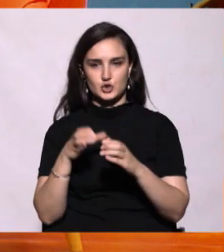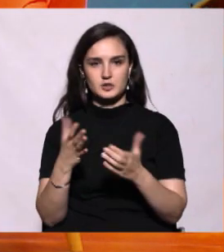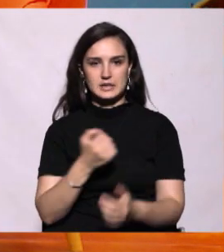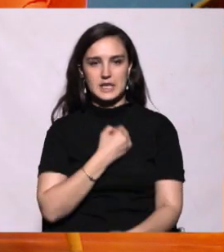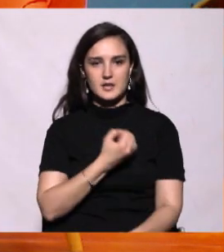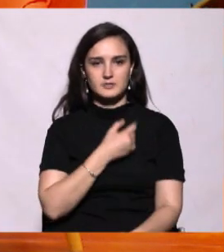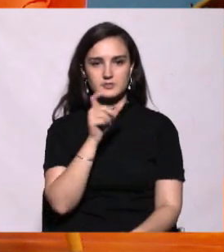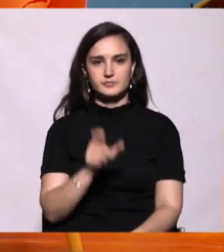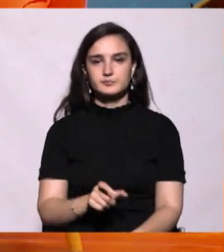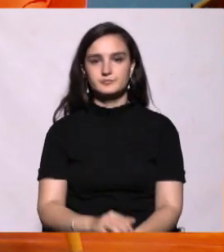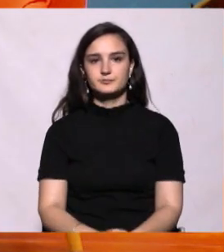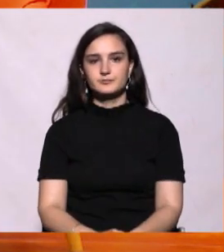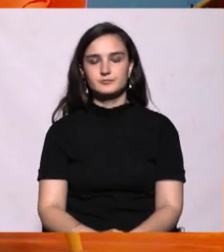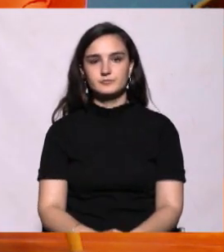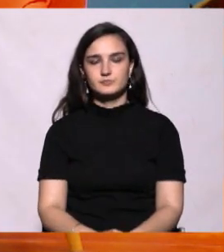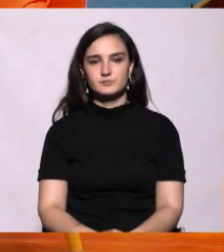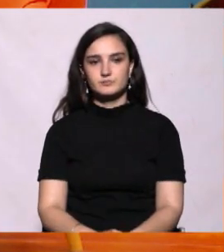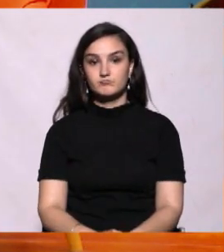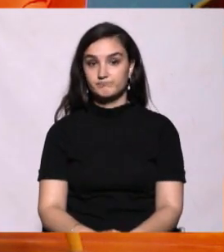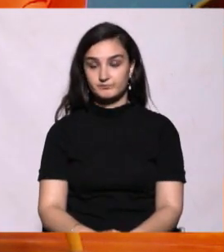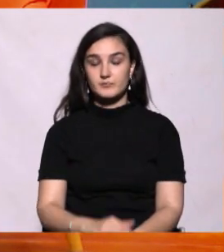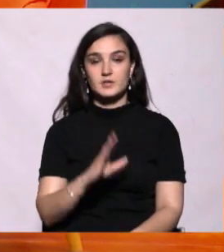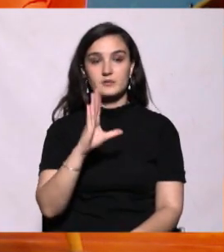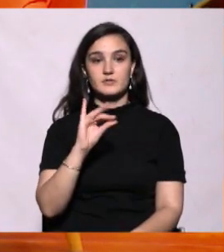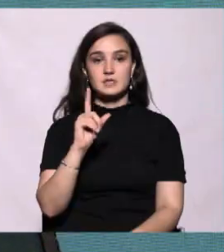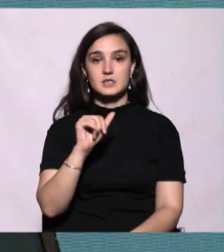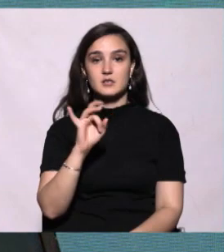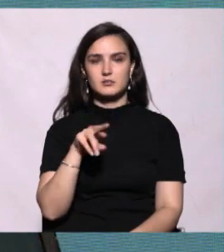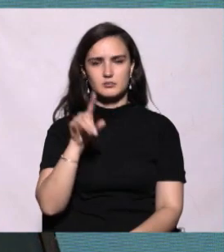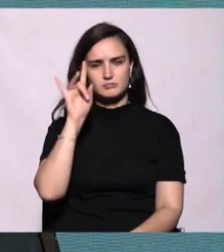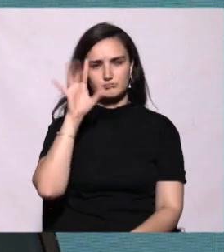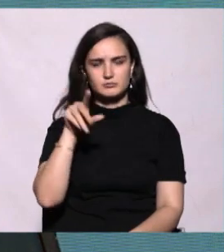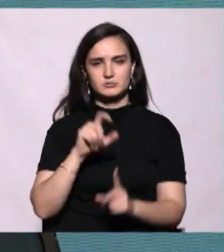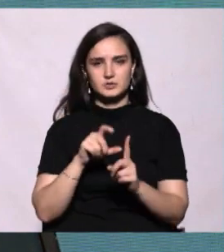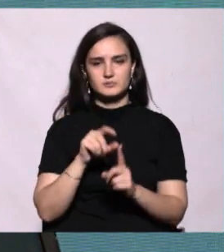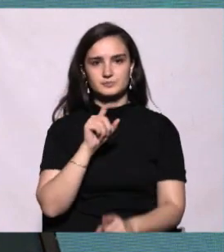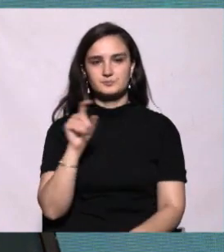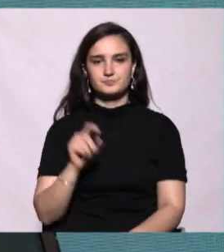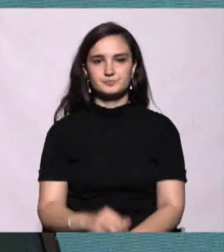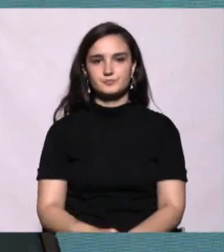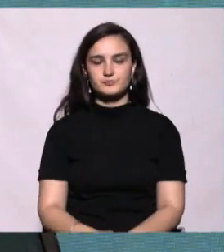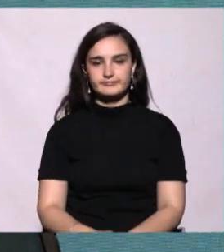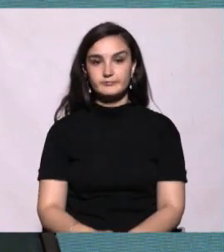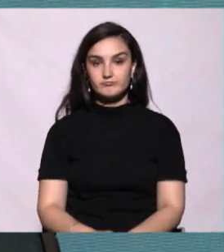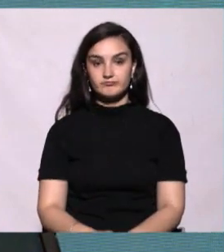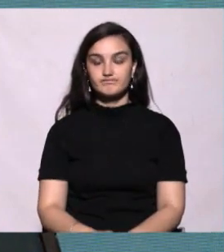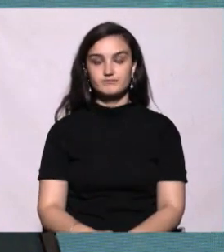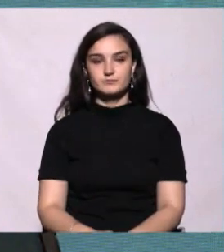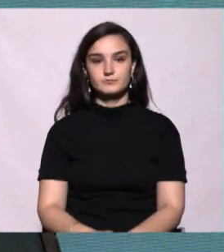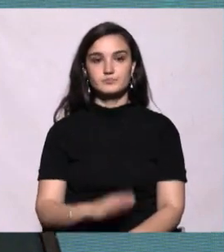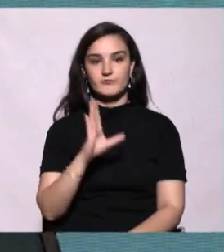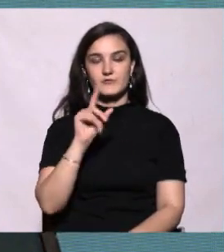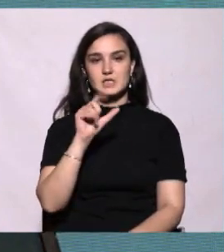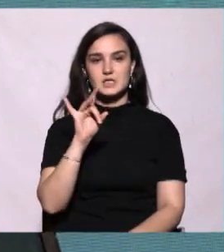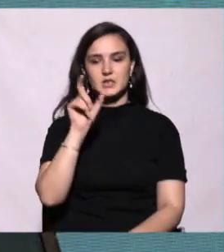raindy. Then we have wizard, a popular word these days. Wizard.